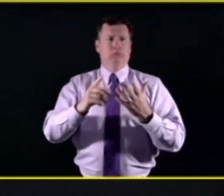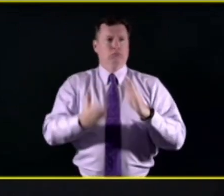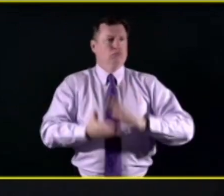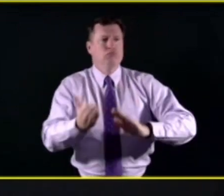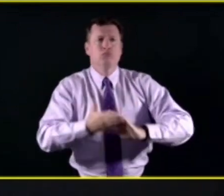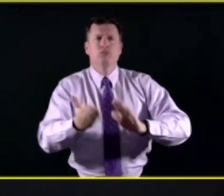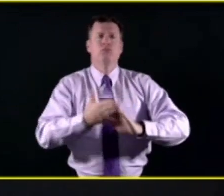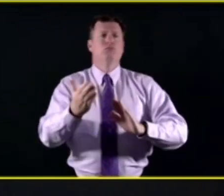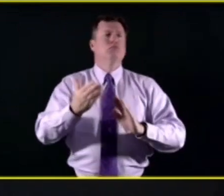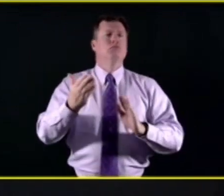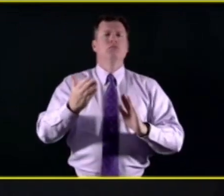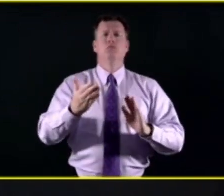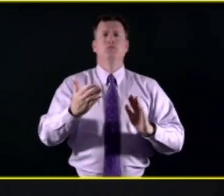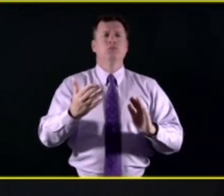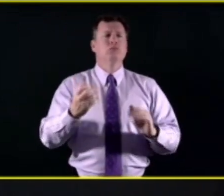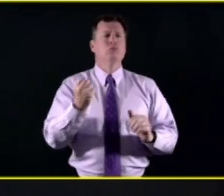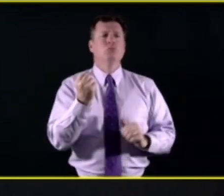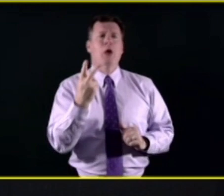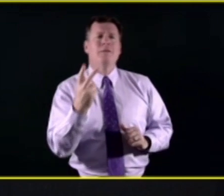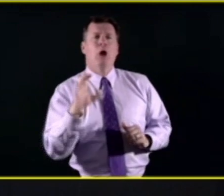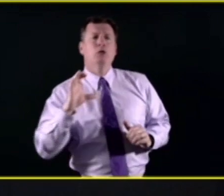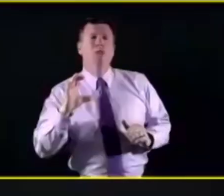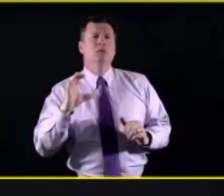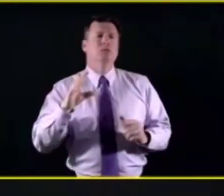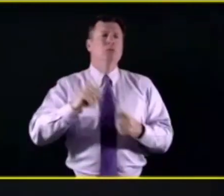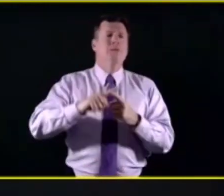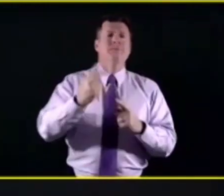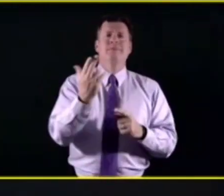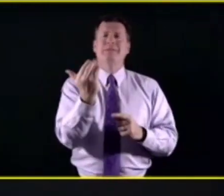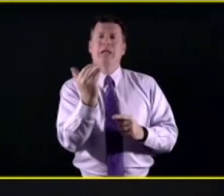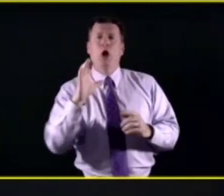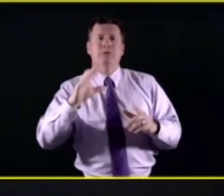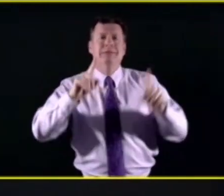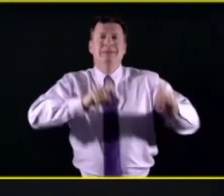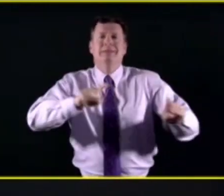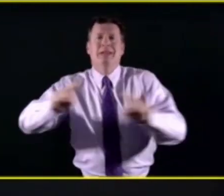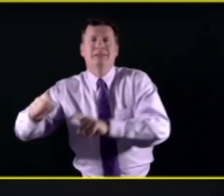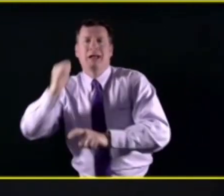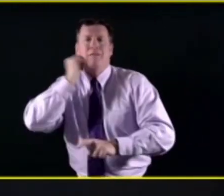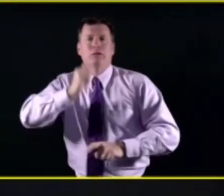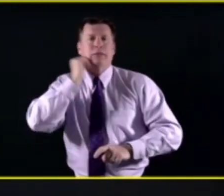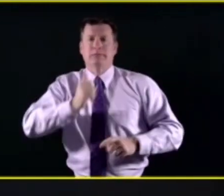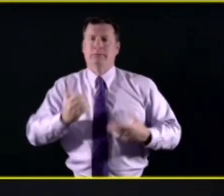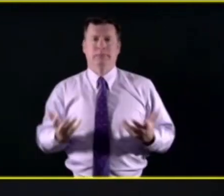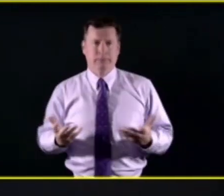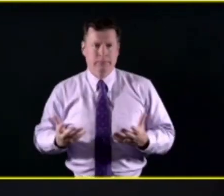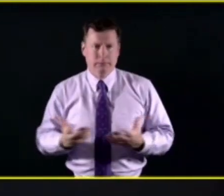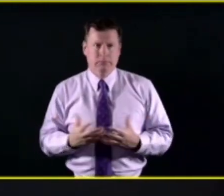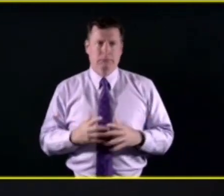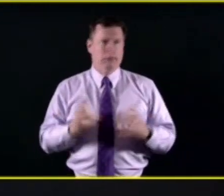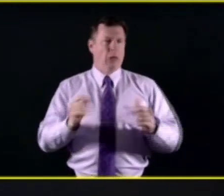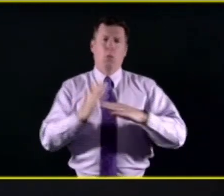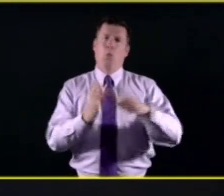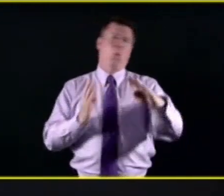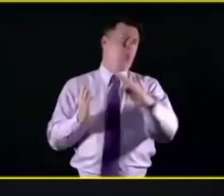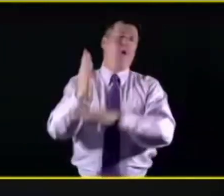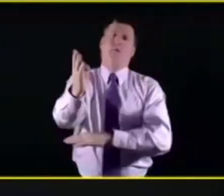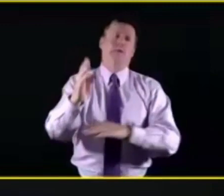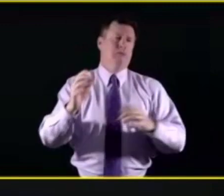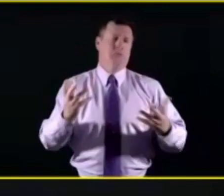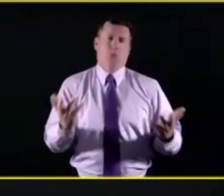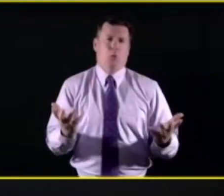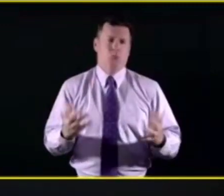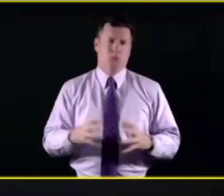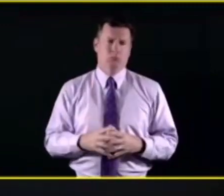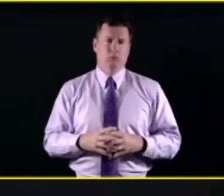do the math off the top of my head, but the corresponding number across the region per month. And when you look at 750 per day, just here in Monroe County, we easily